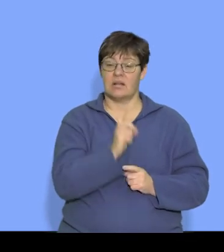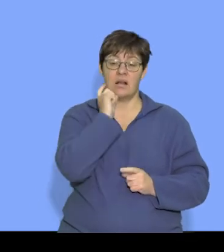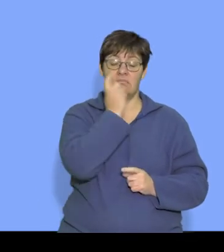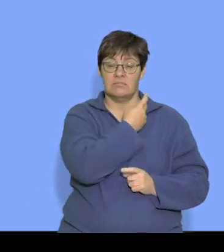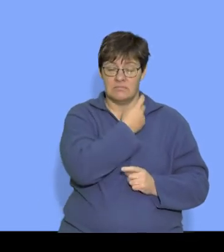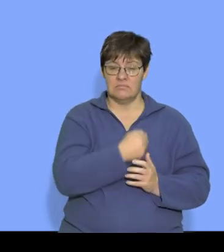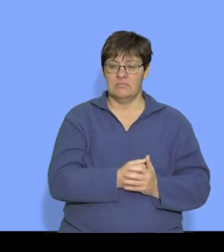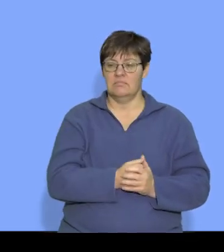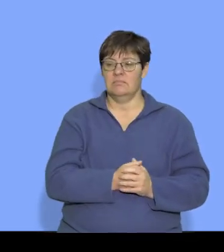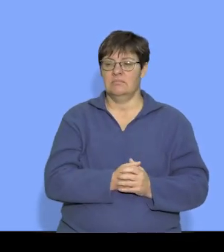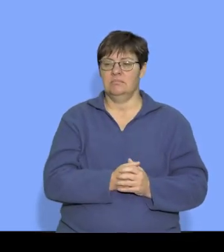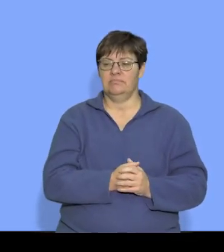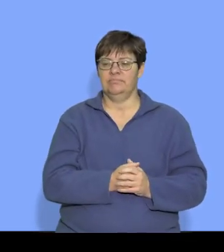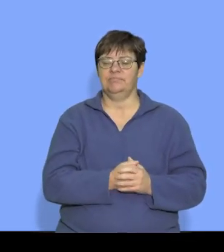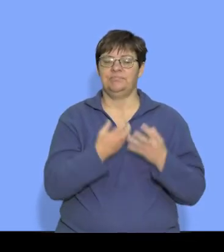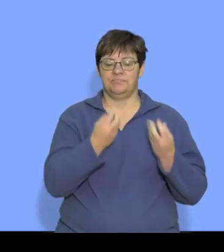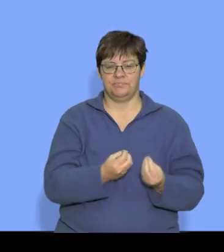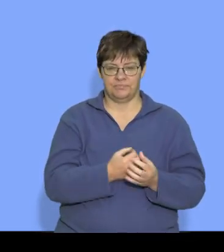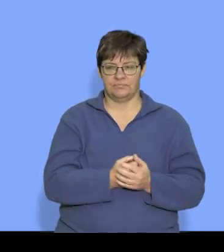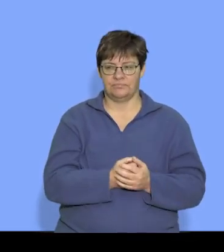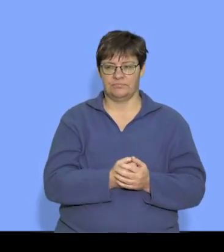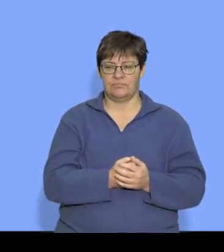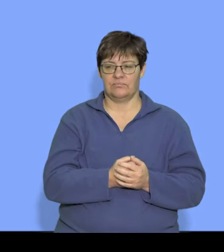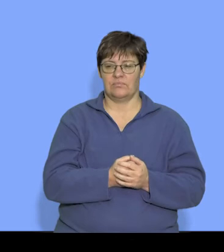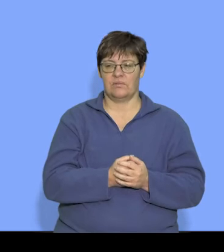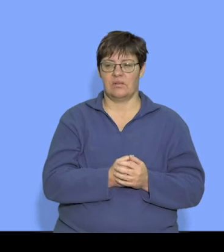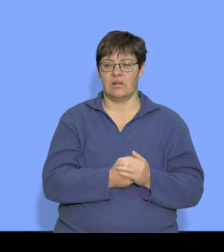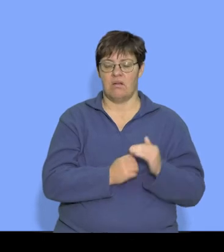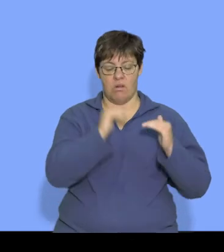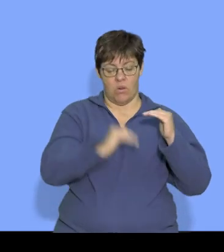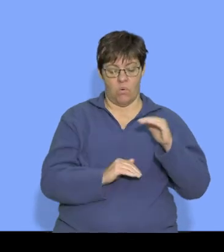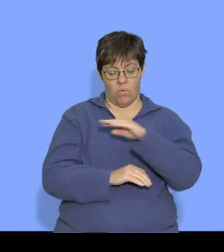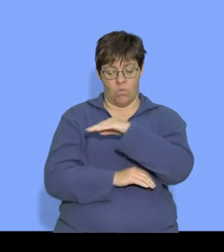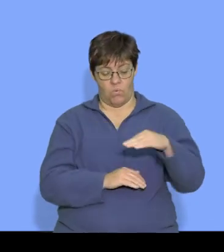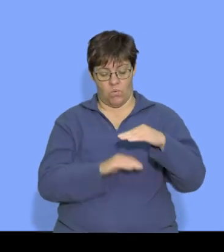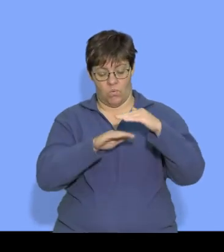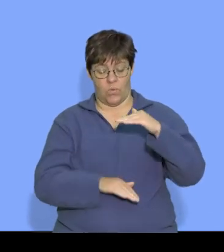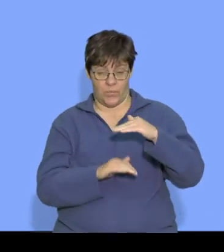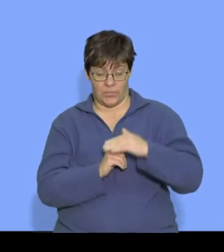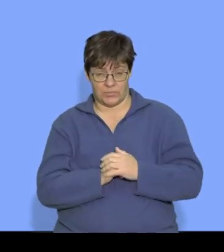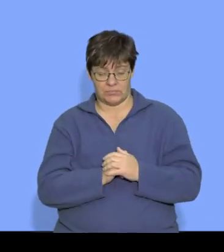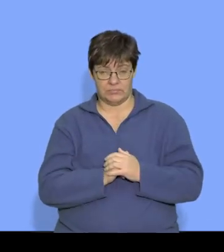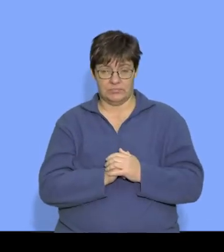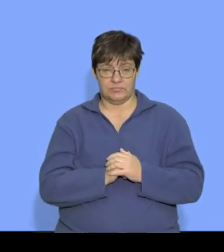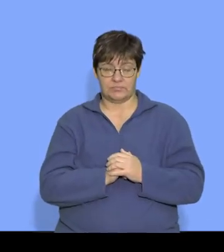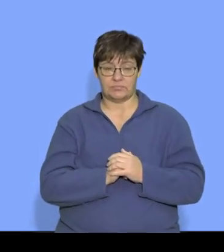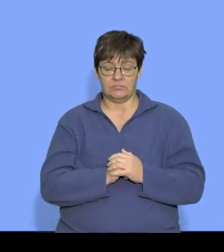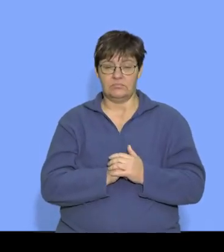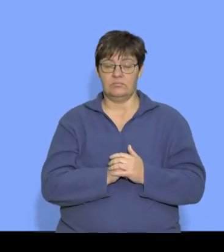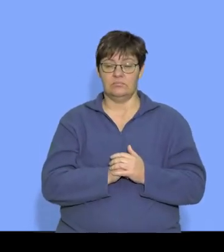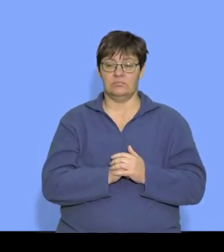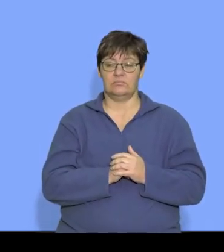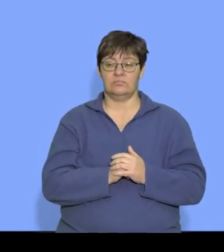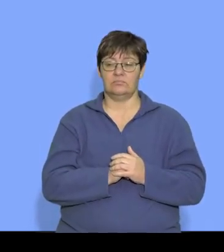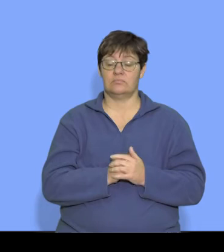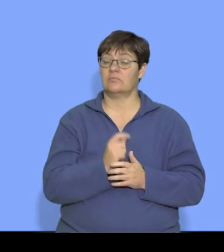is indicated here, and you've got the lower jaw in the bottom. So if we look at the dental